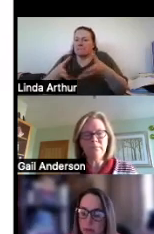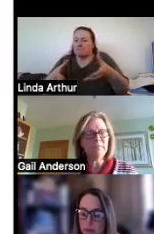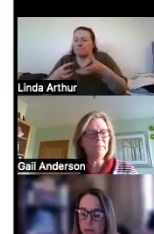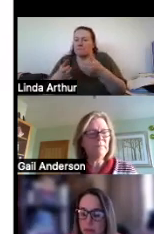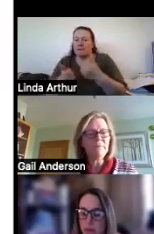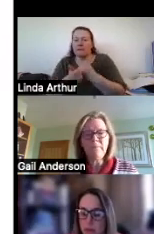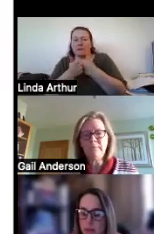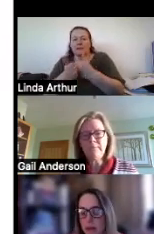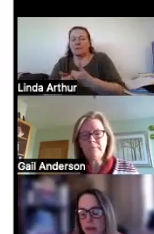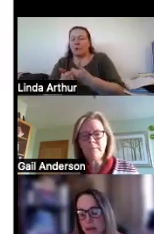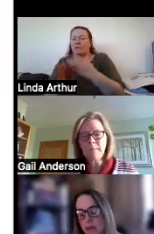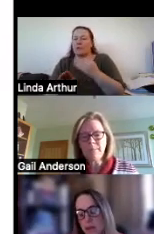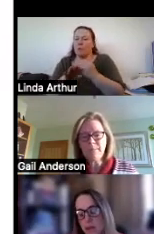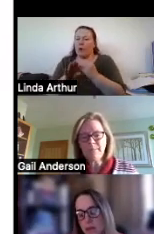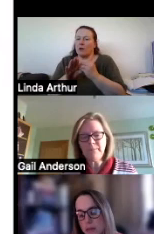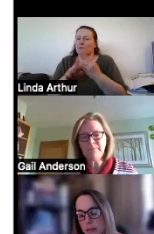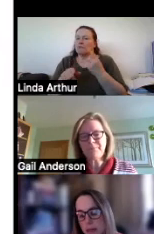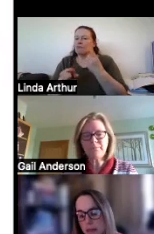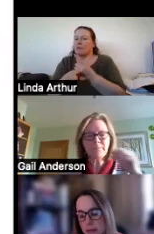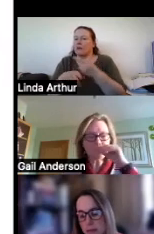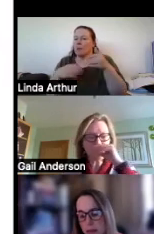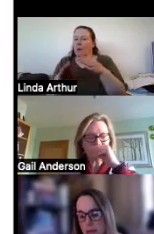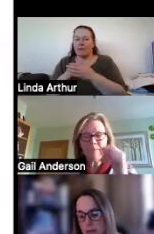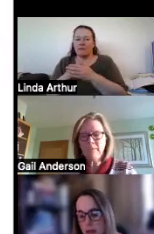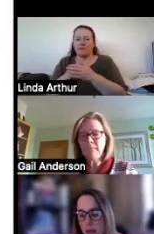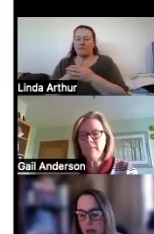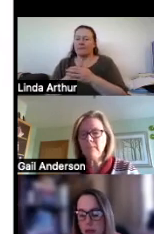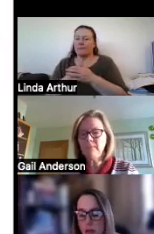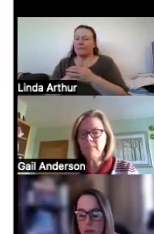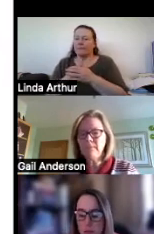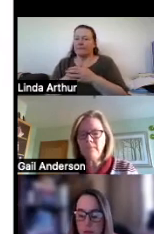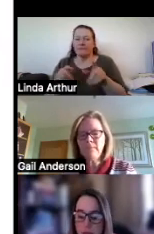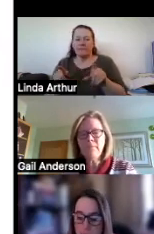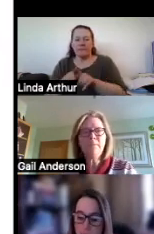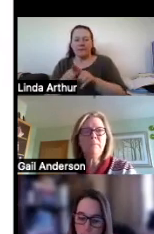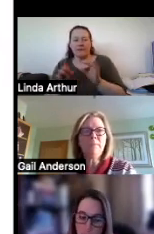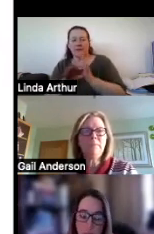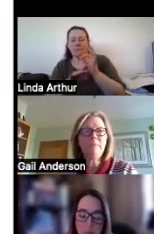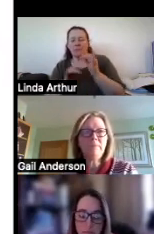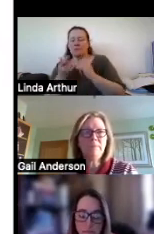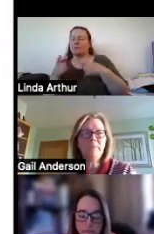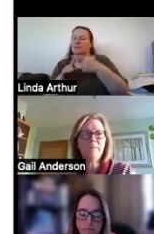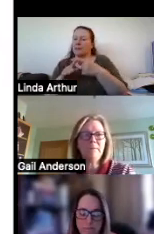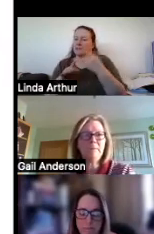pelvic organs and providing joint stability within the pelvis, and it also improves sexual function.